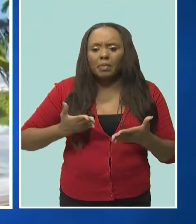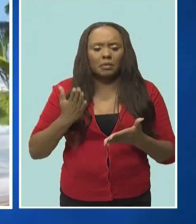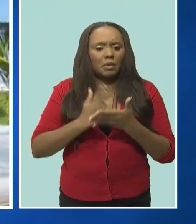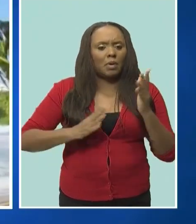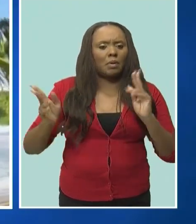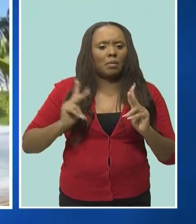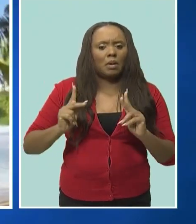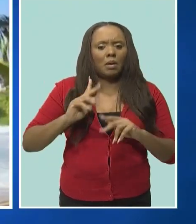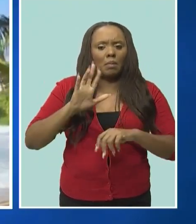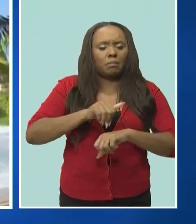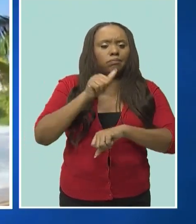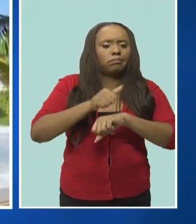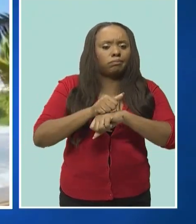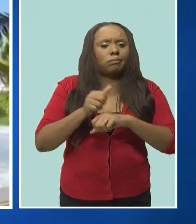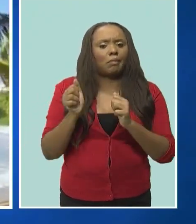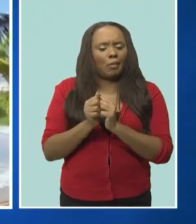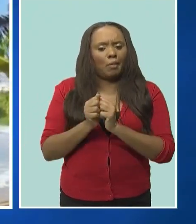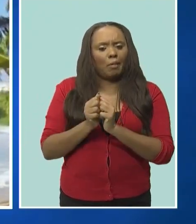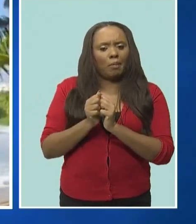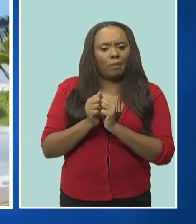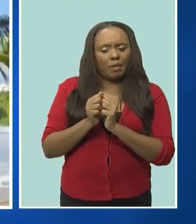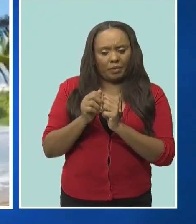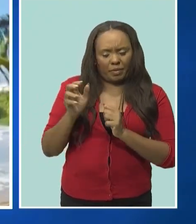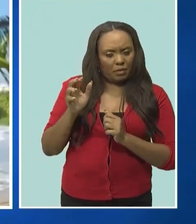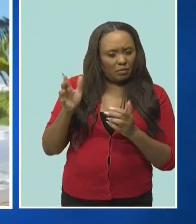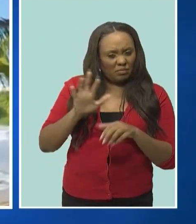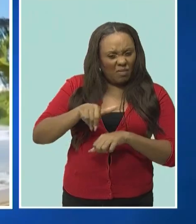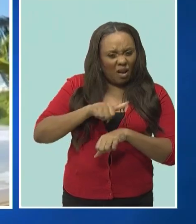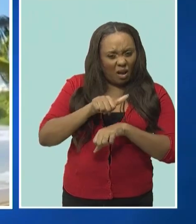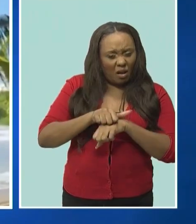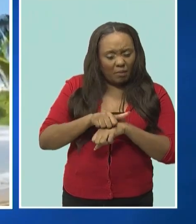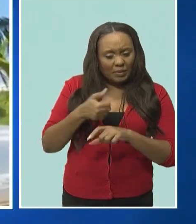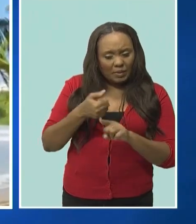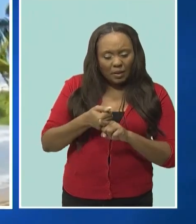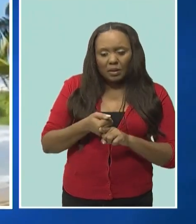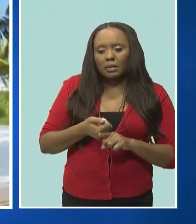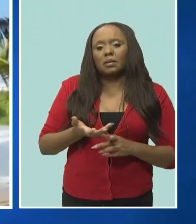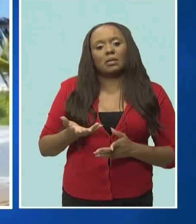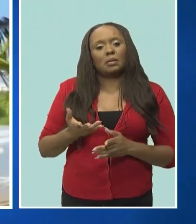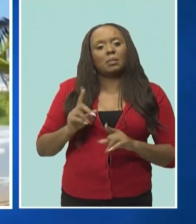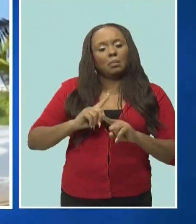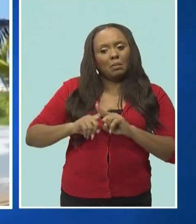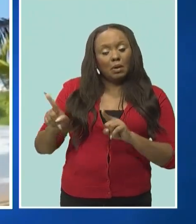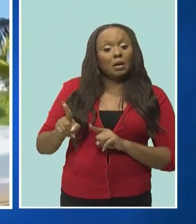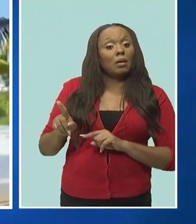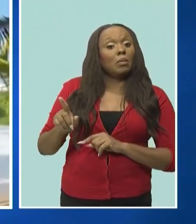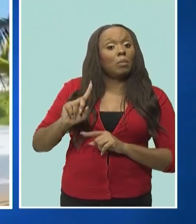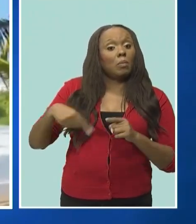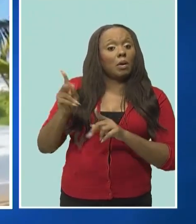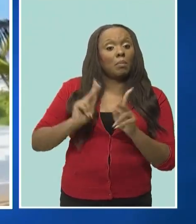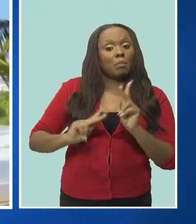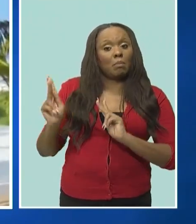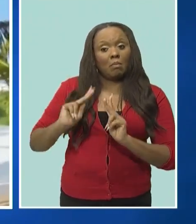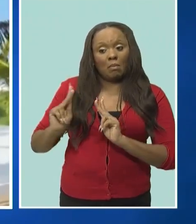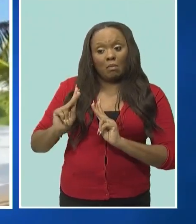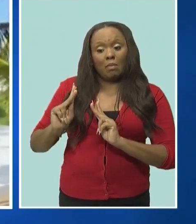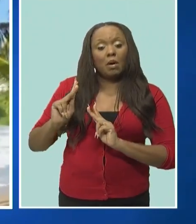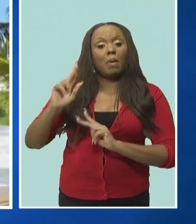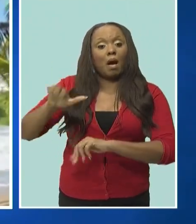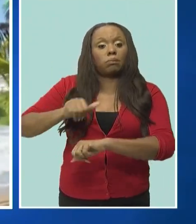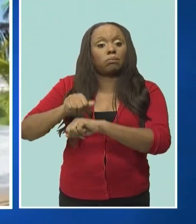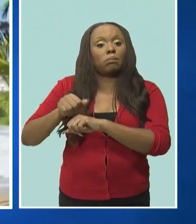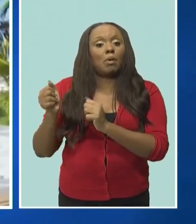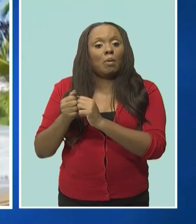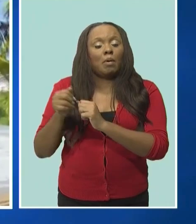travel agencies, did have a support. They had an advocate, they had someone in their back pocket who could have taken all of the burdens off of them